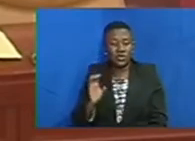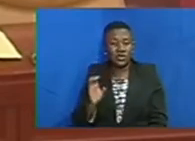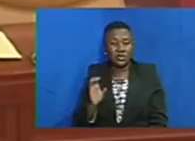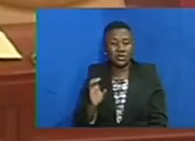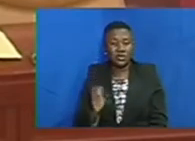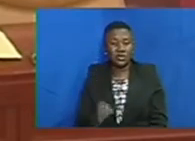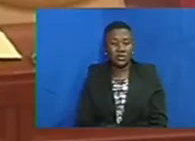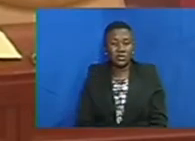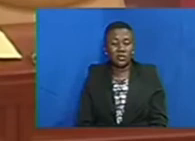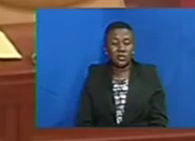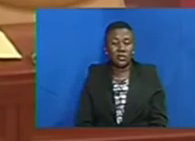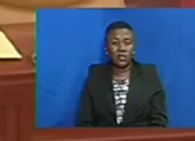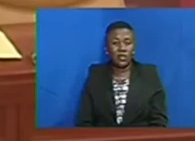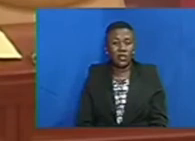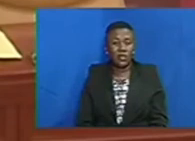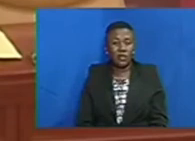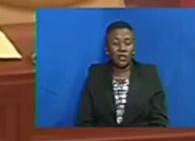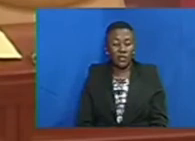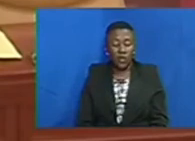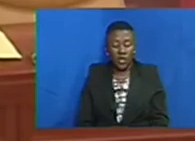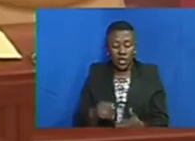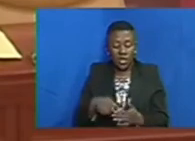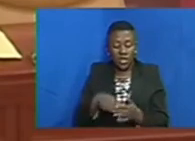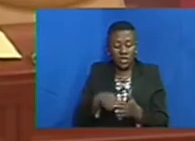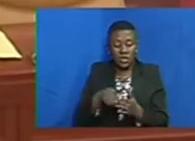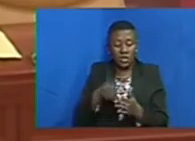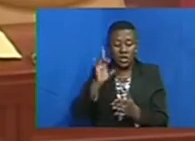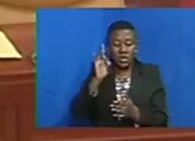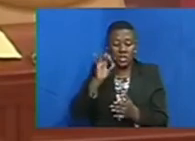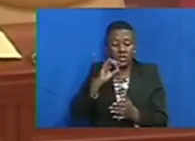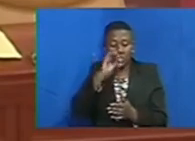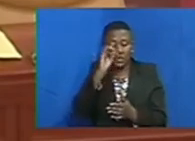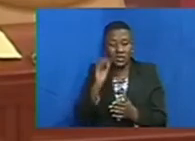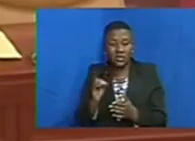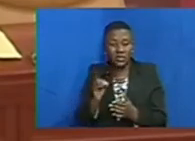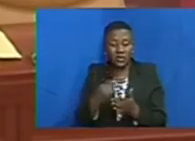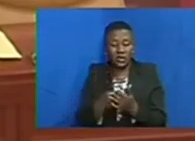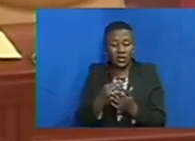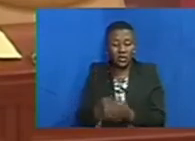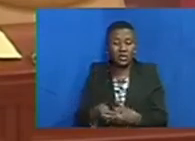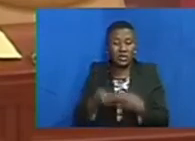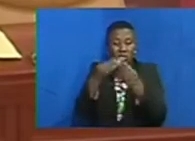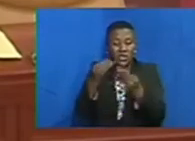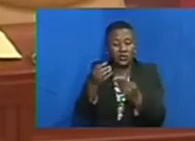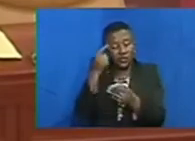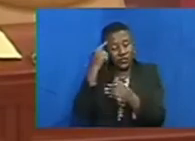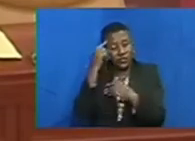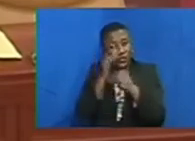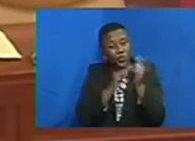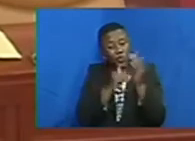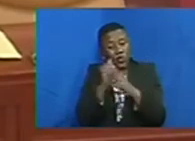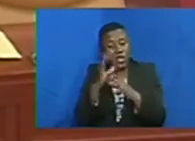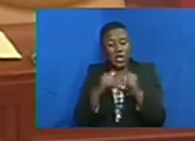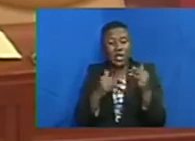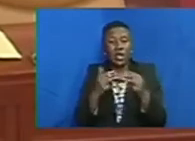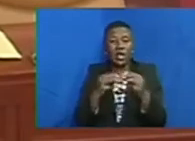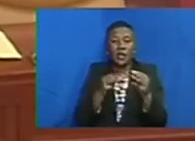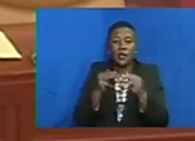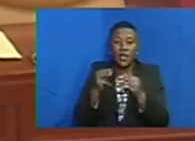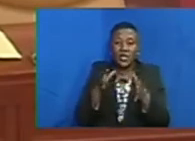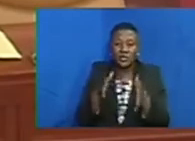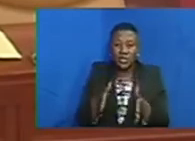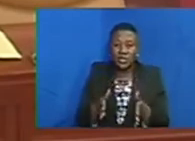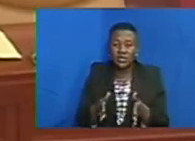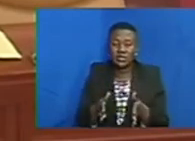2,802,892. Mr. Speaker, out of this amount, 80% was allocated to infrastructure management